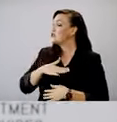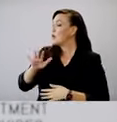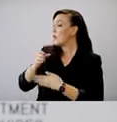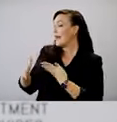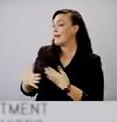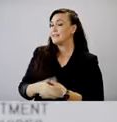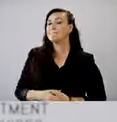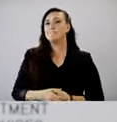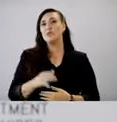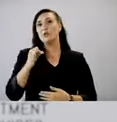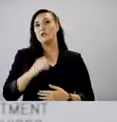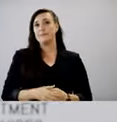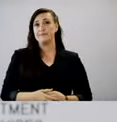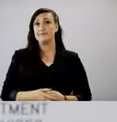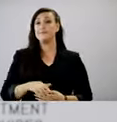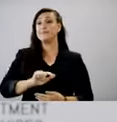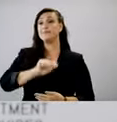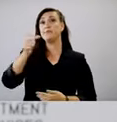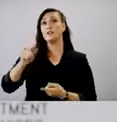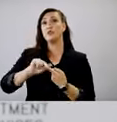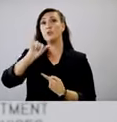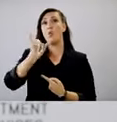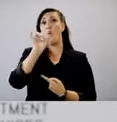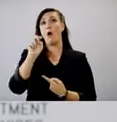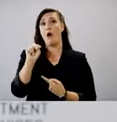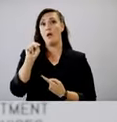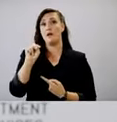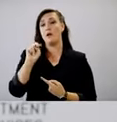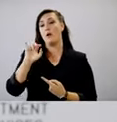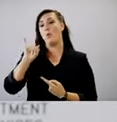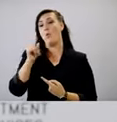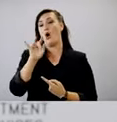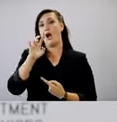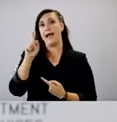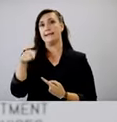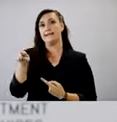too. Juan Juarez. Hello.